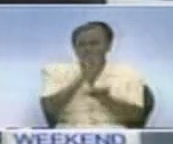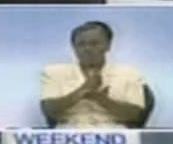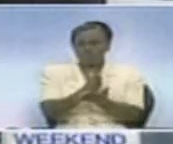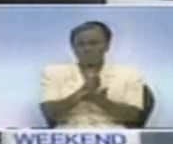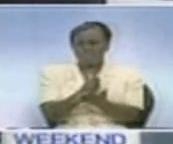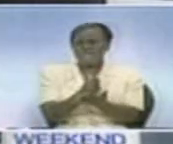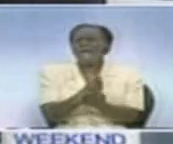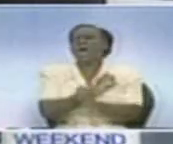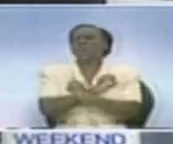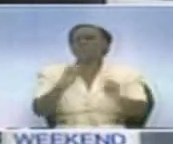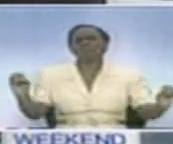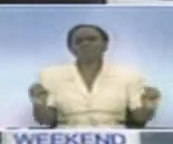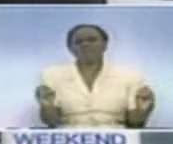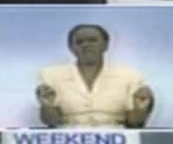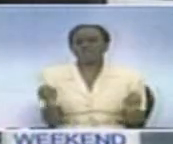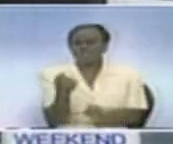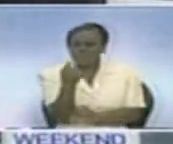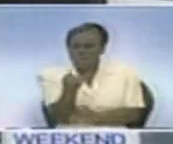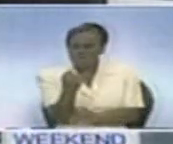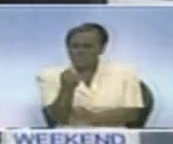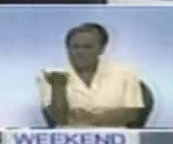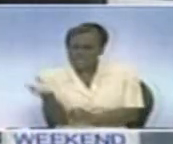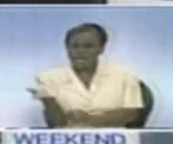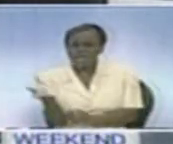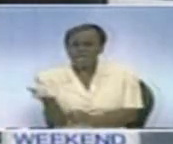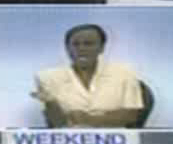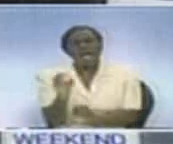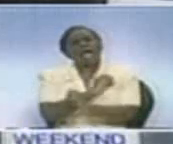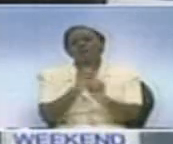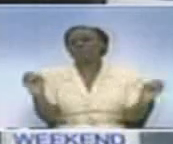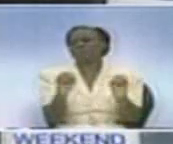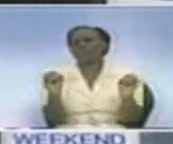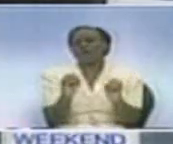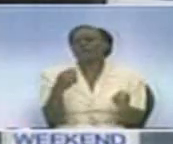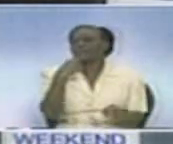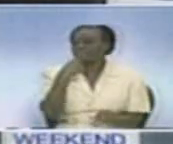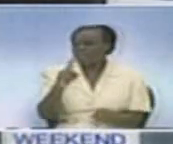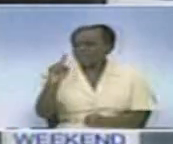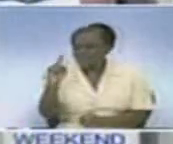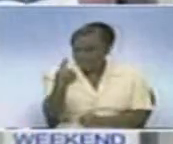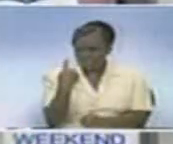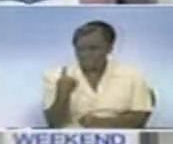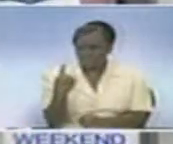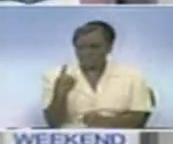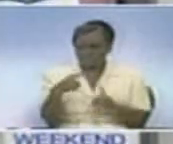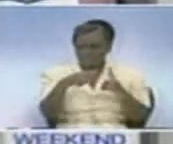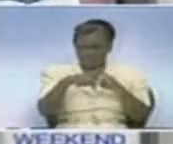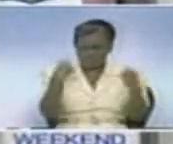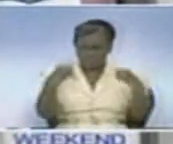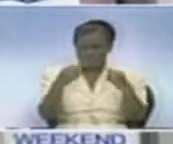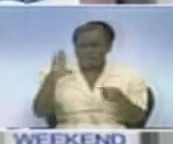There's nothing. What about the minorities, the Bajunis and the Watas? Let me tell you, the first victim was a